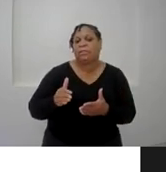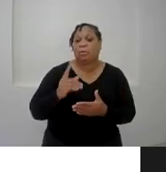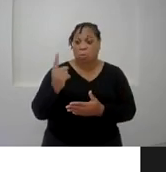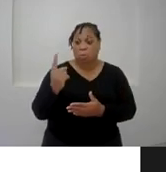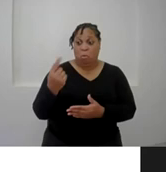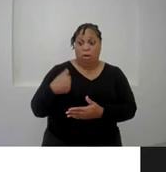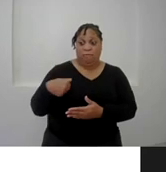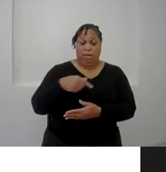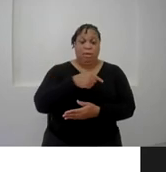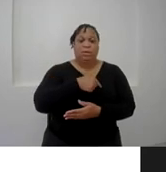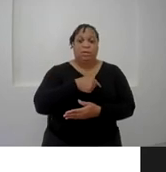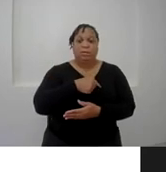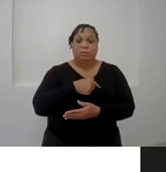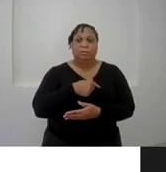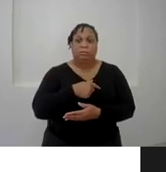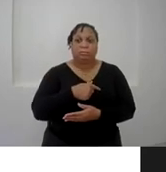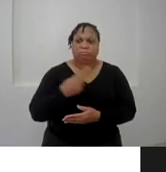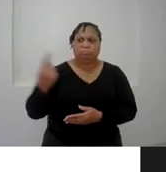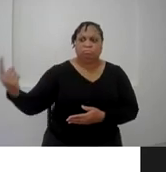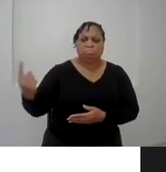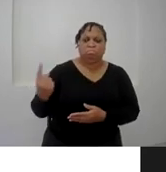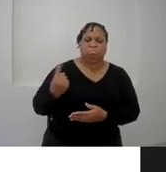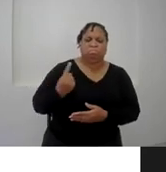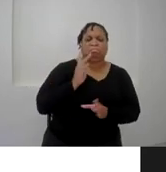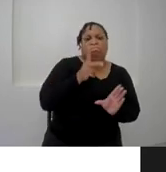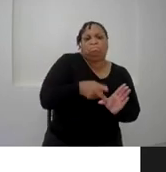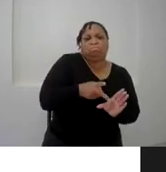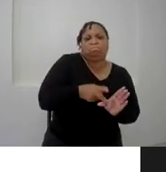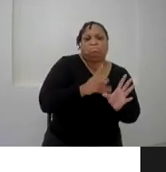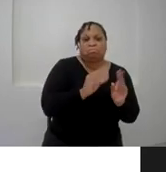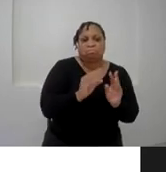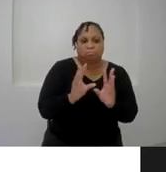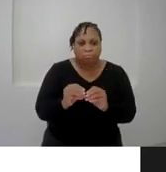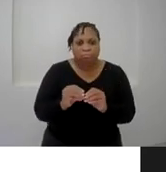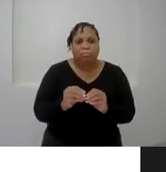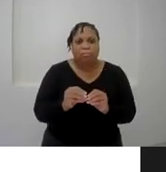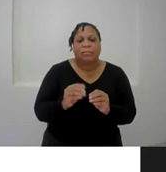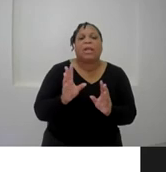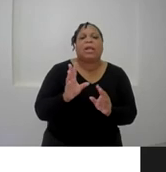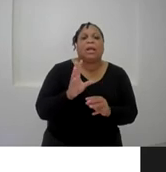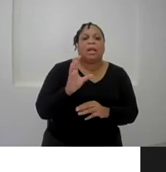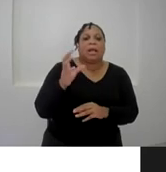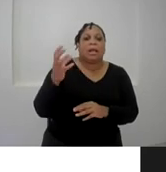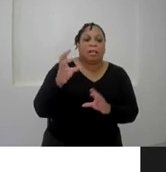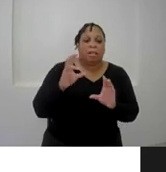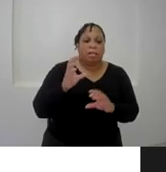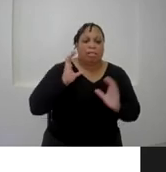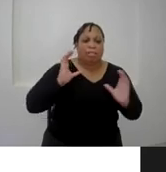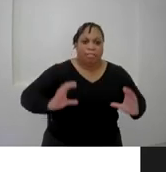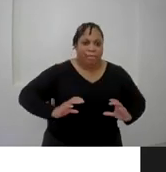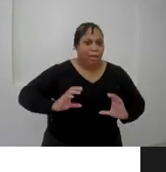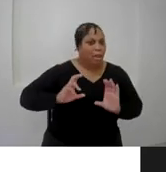the multidisciplinary team will be part of that. The client chairs the meeting. They have